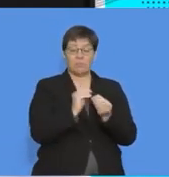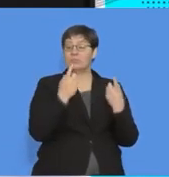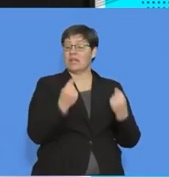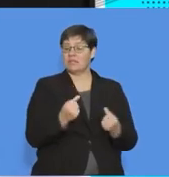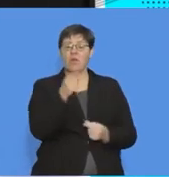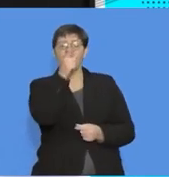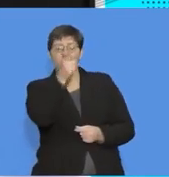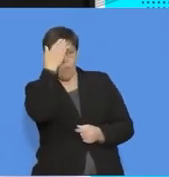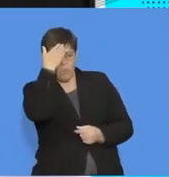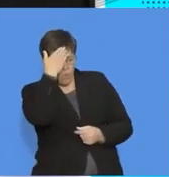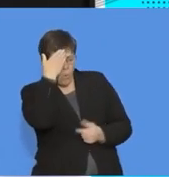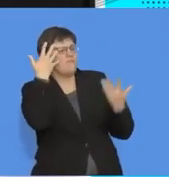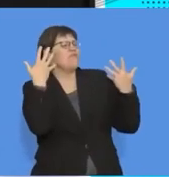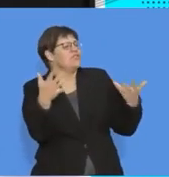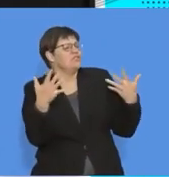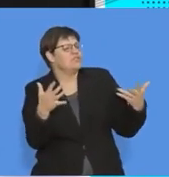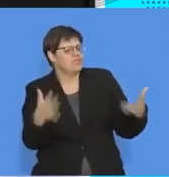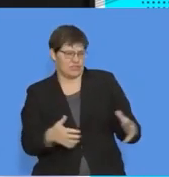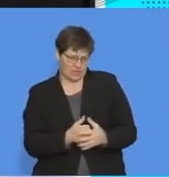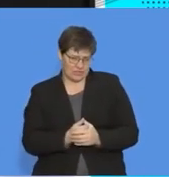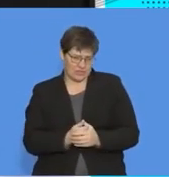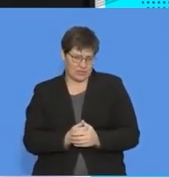you guys already know. So just make sure,